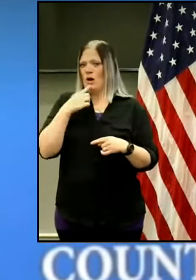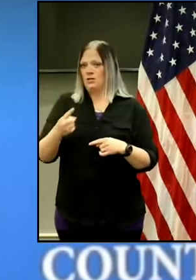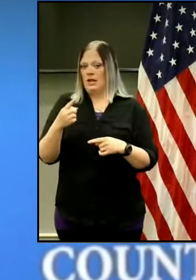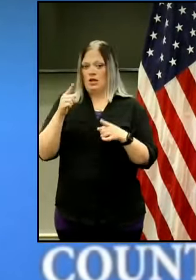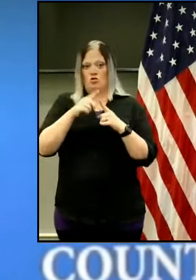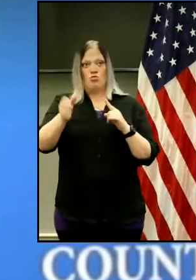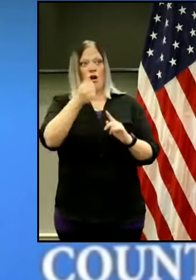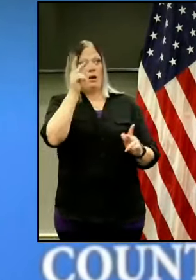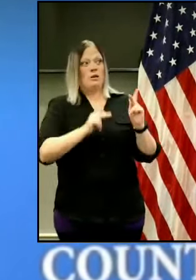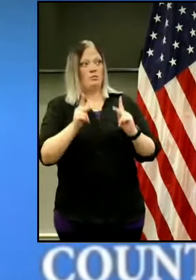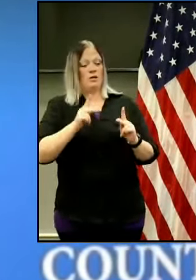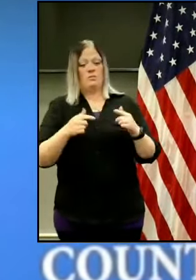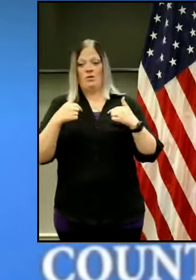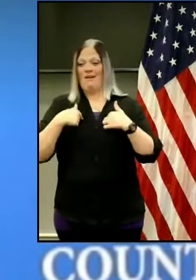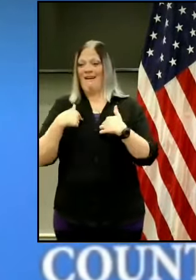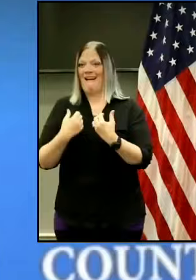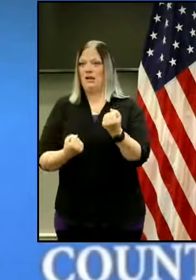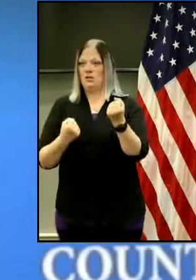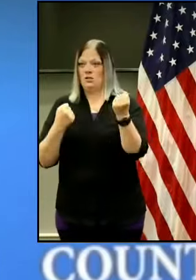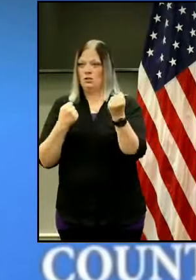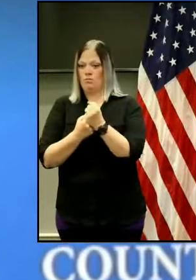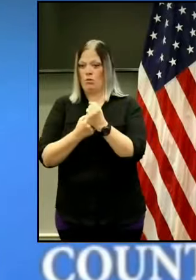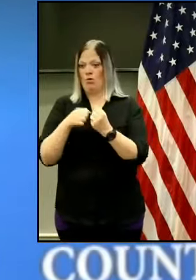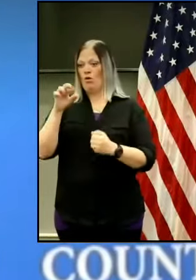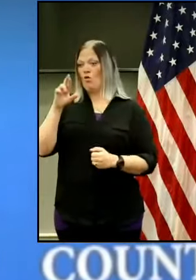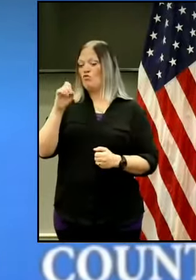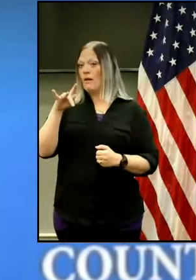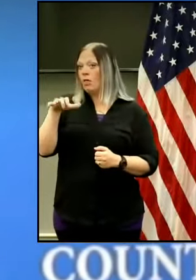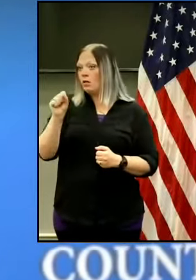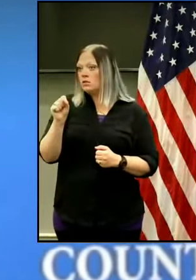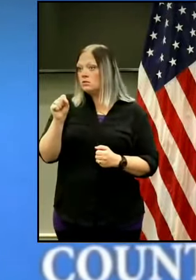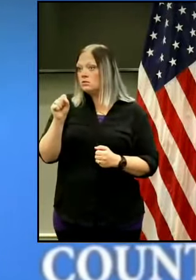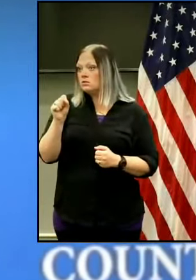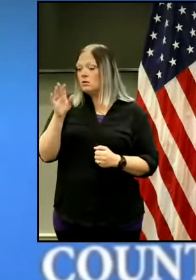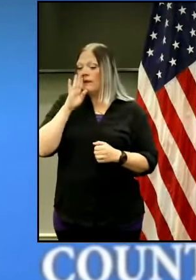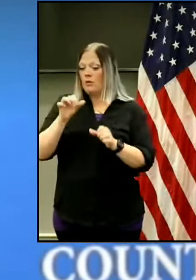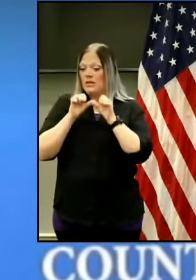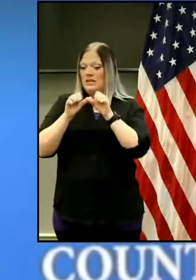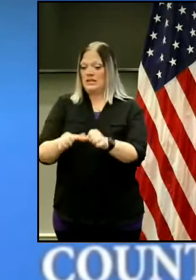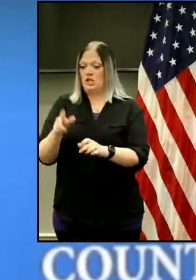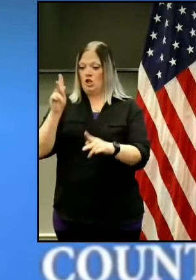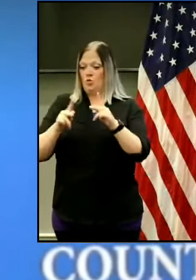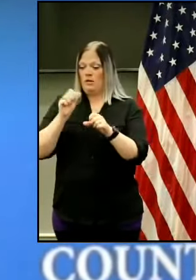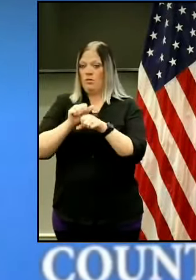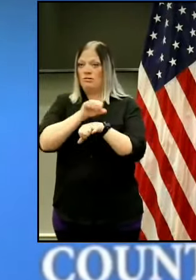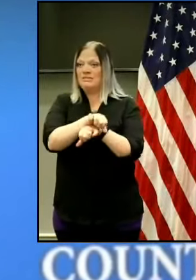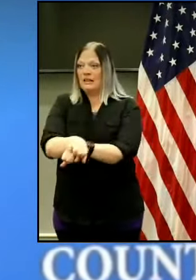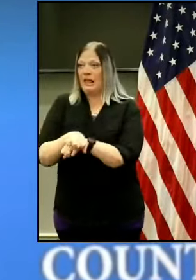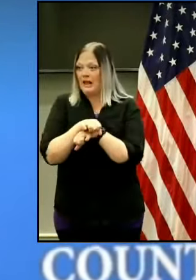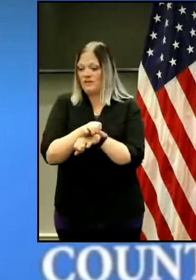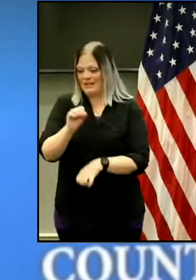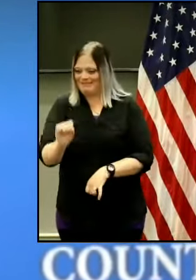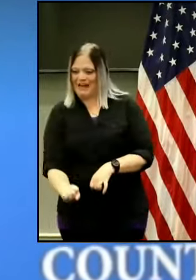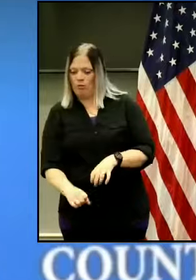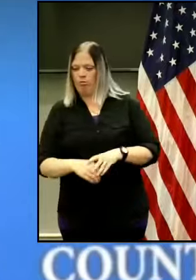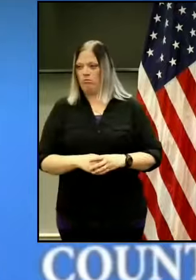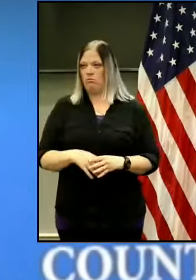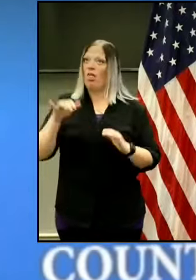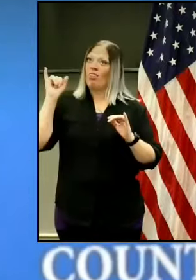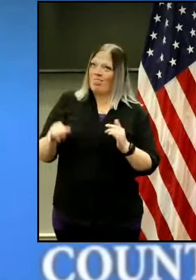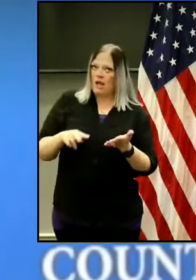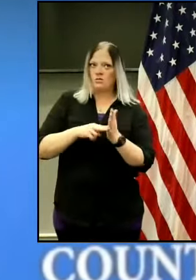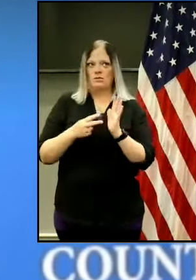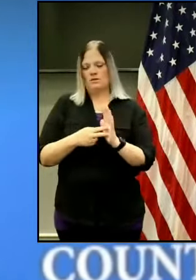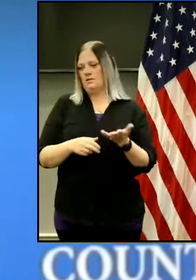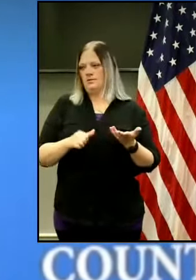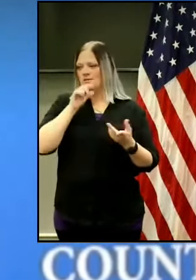to other people, I support the rebels who would have kept people enslavement in the South. That's what it stands for.